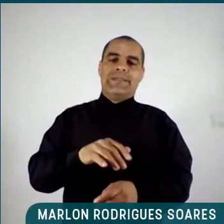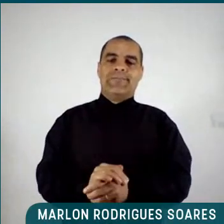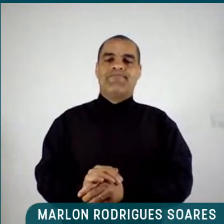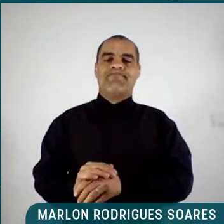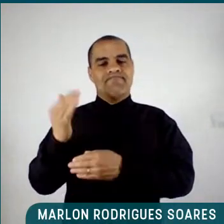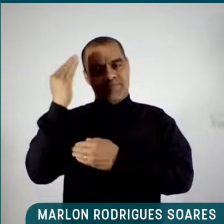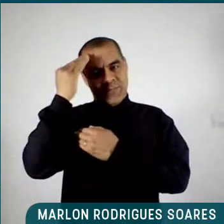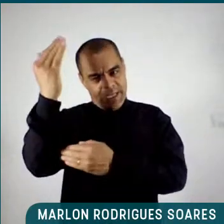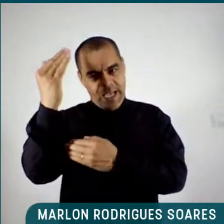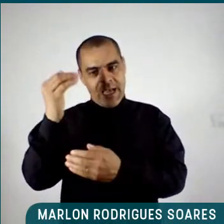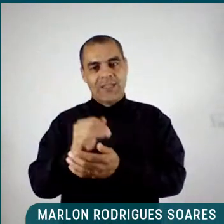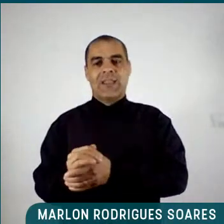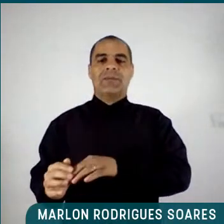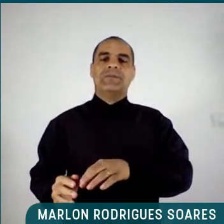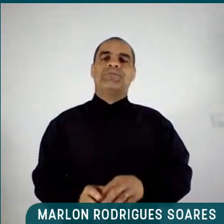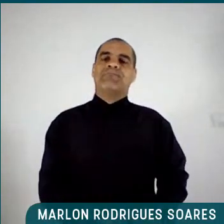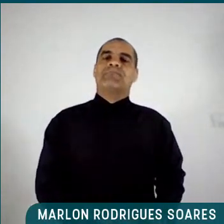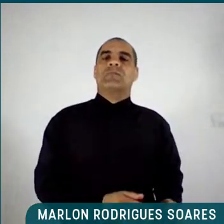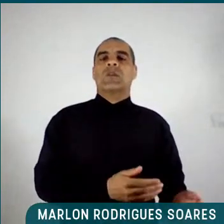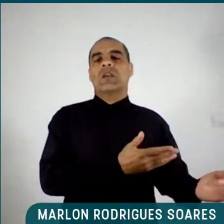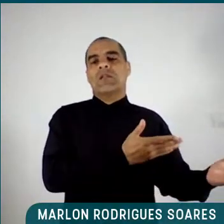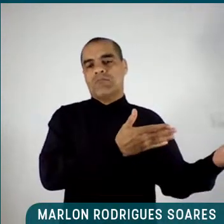colonial heritage.